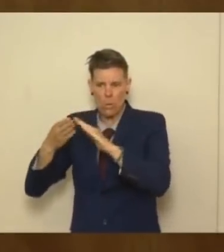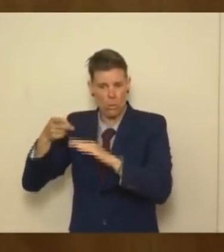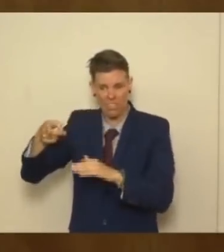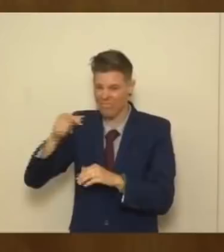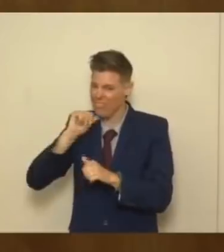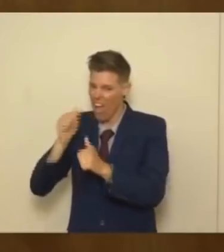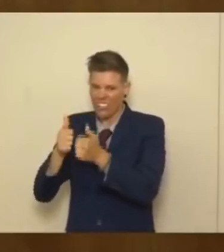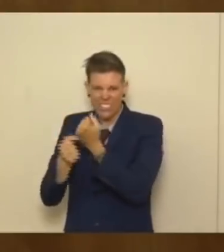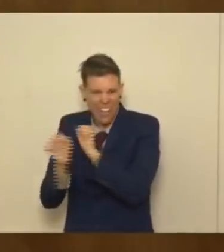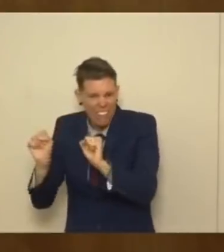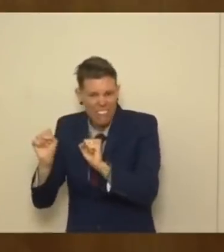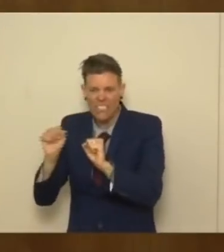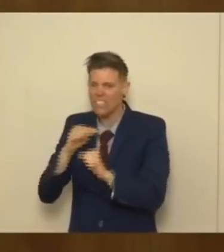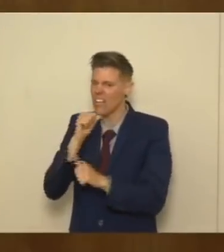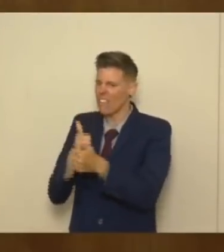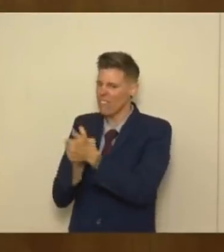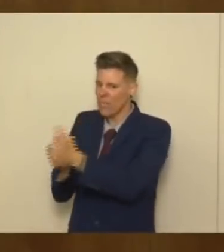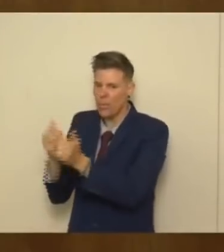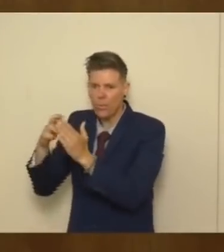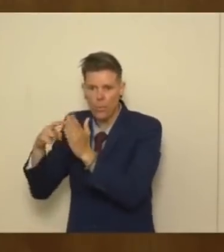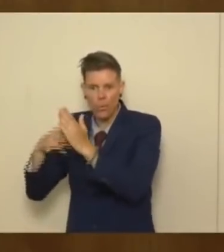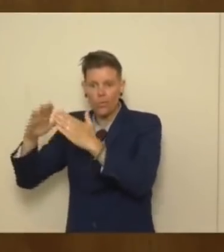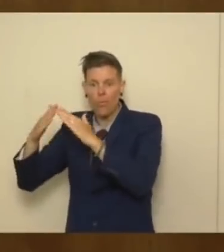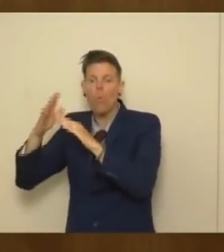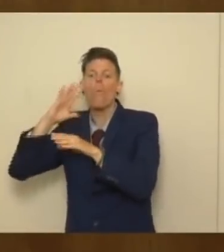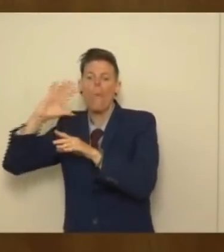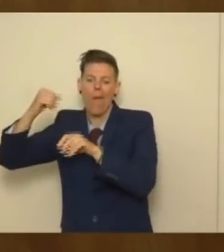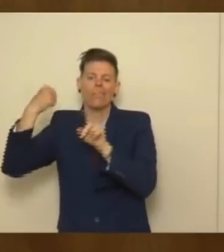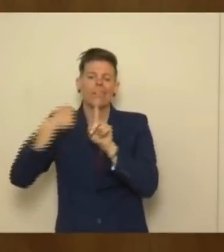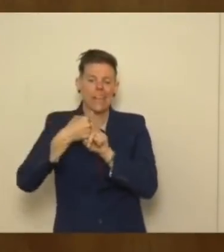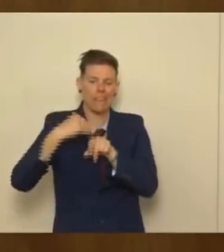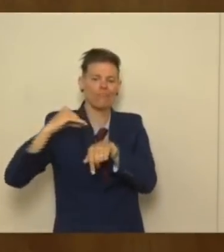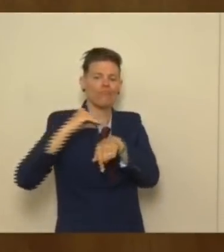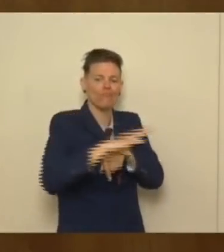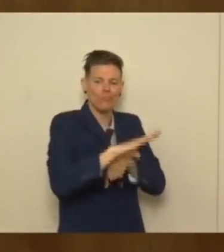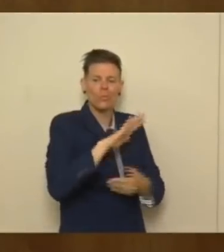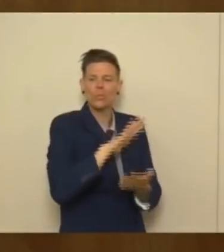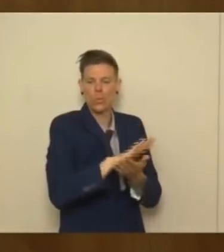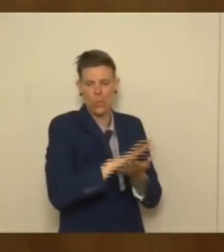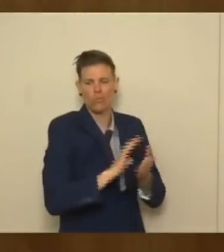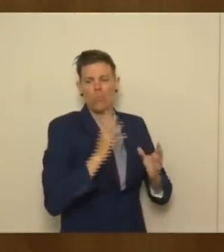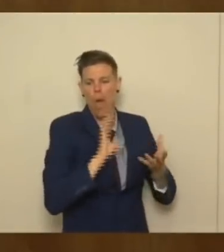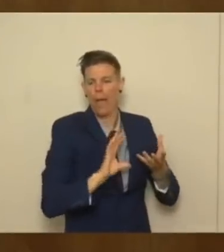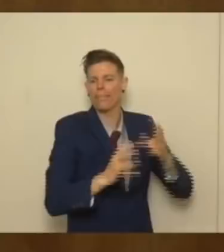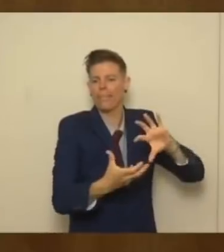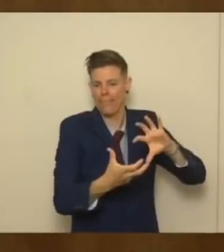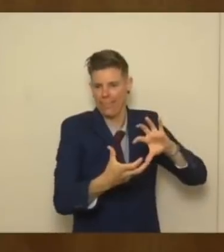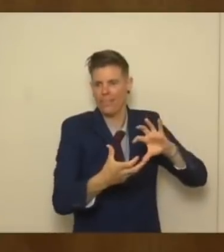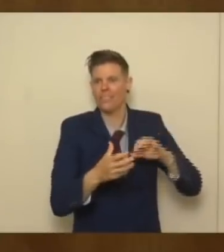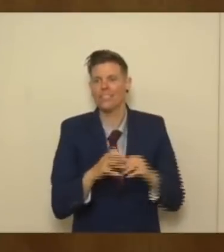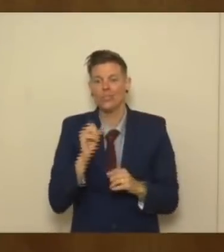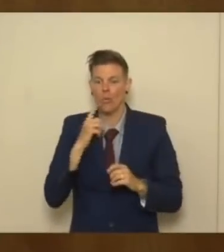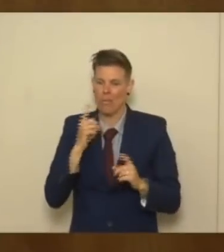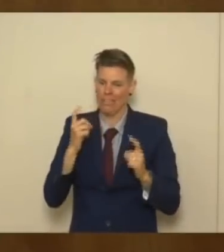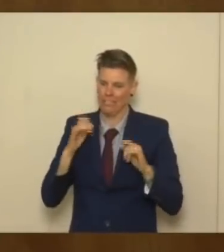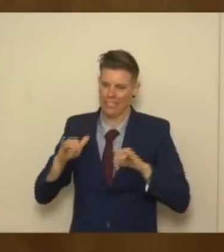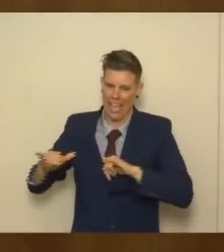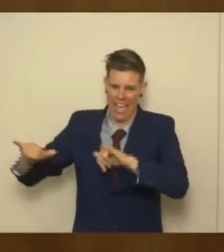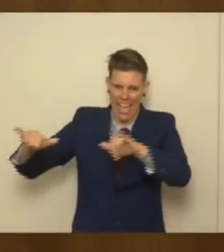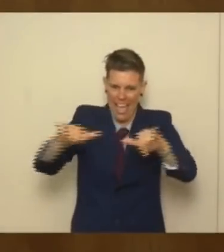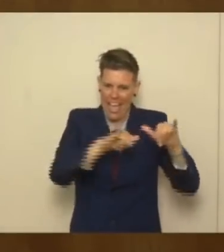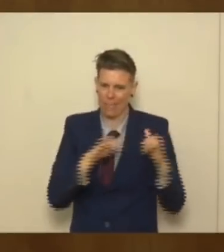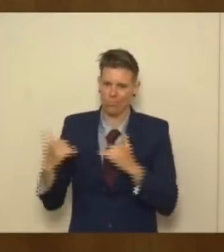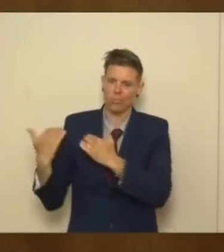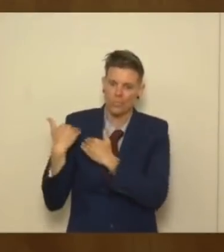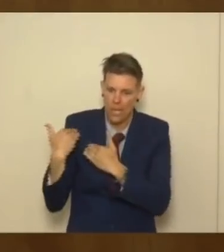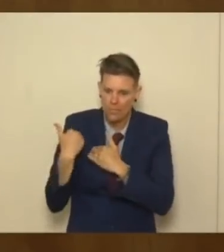today and all the encouragement to wear a mask so we can send our kids back to the classroom, you've heard. In the end, I think,